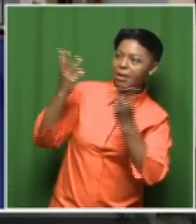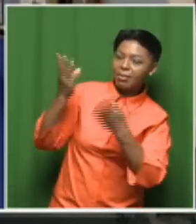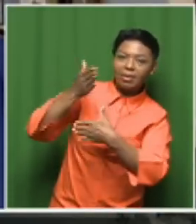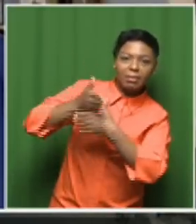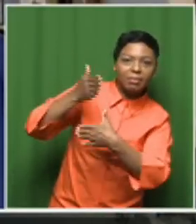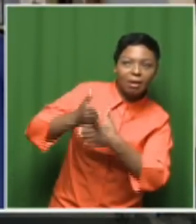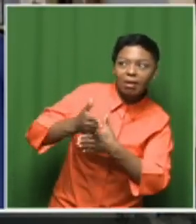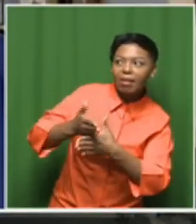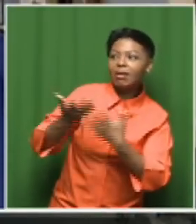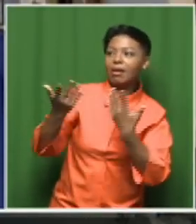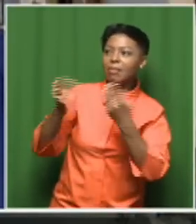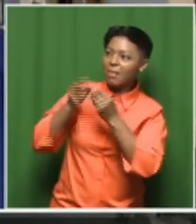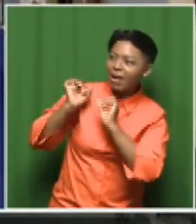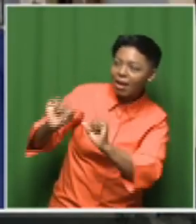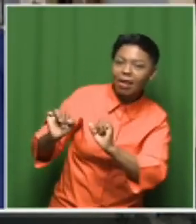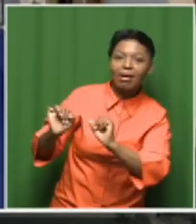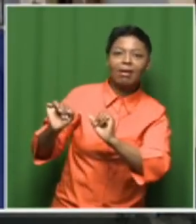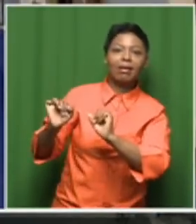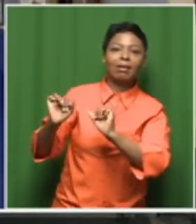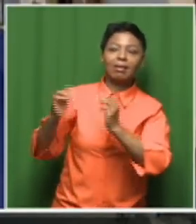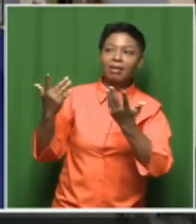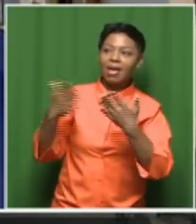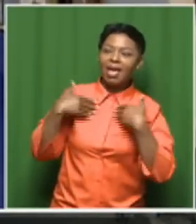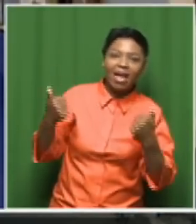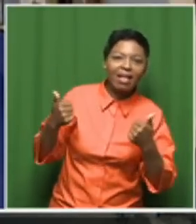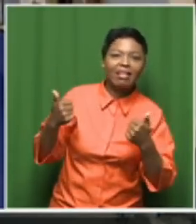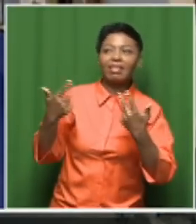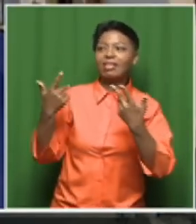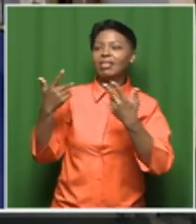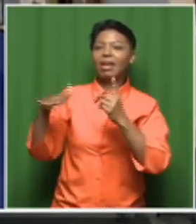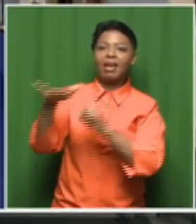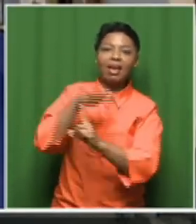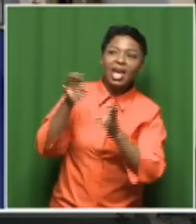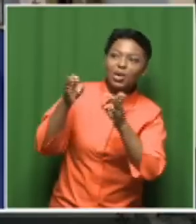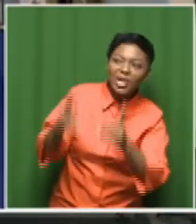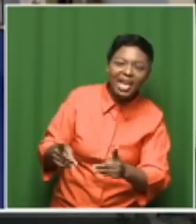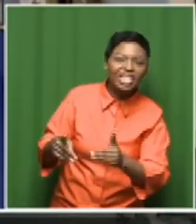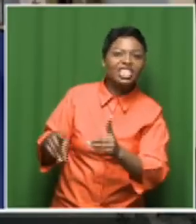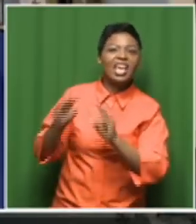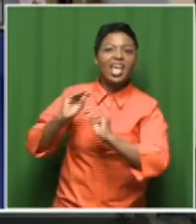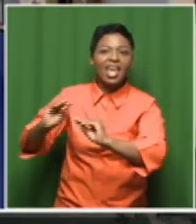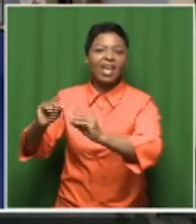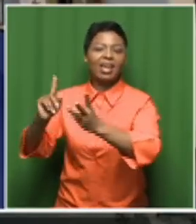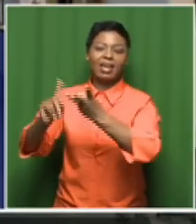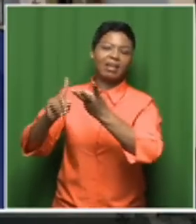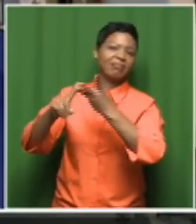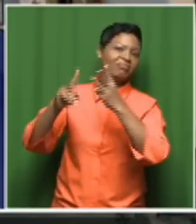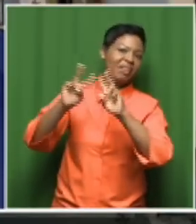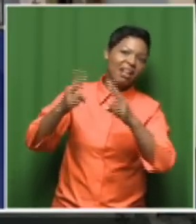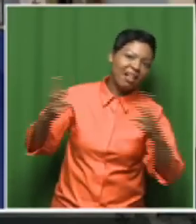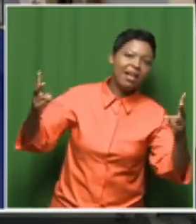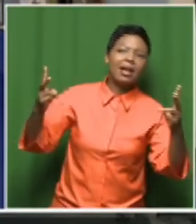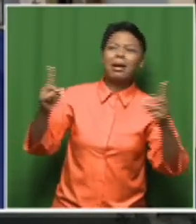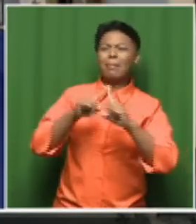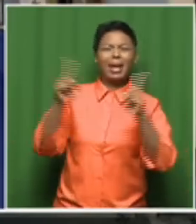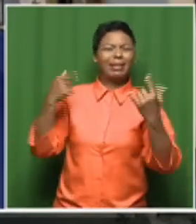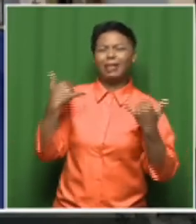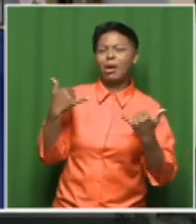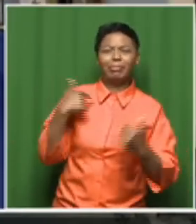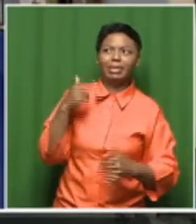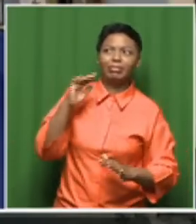members, perhaps maybe healthcare, housing, education. I'm not sure, but things are changing. They are changing, and